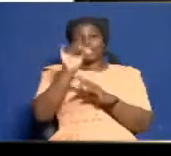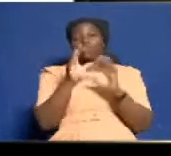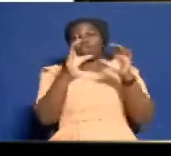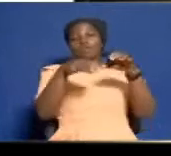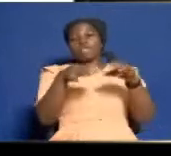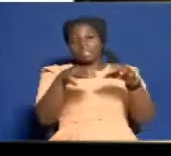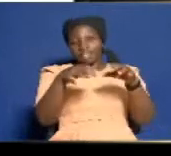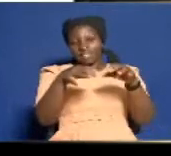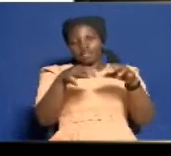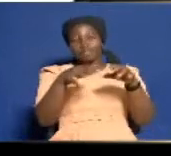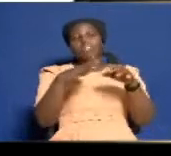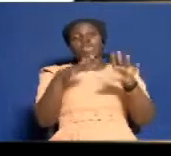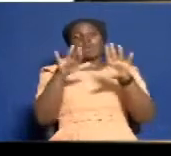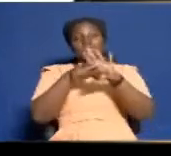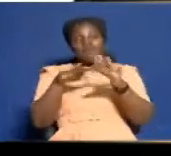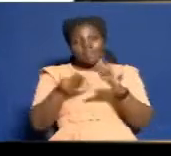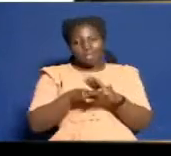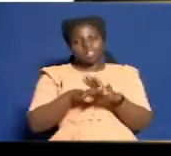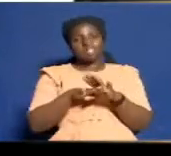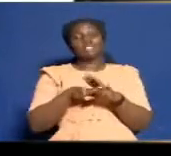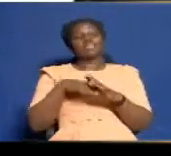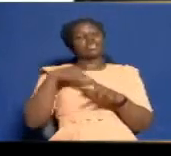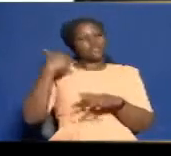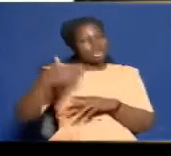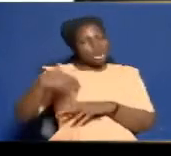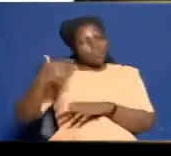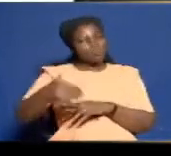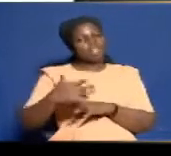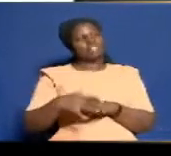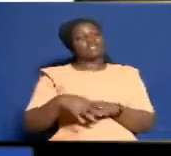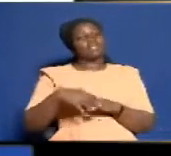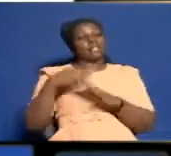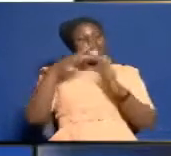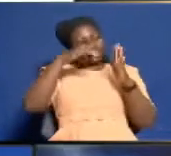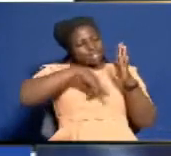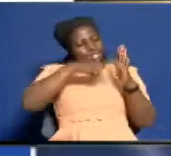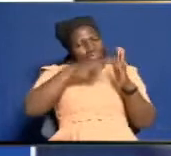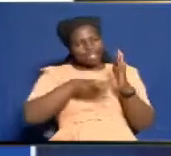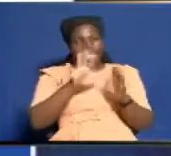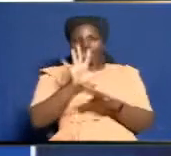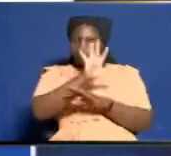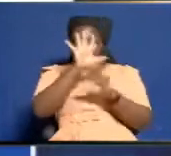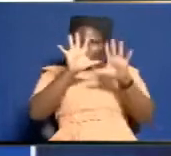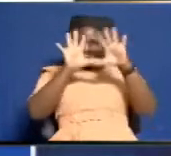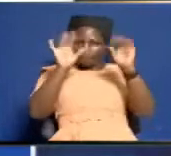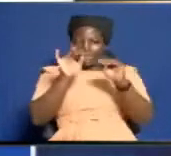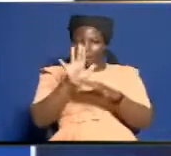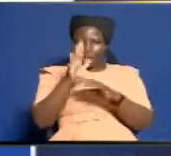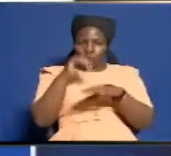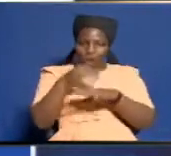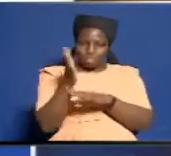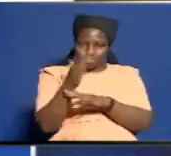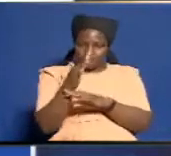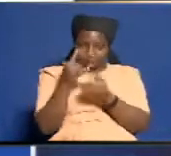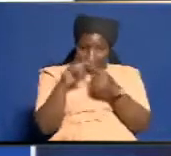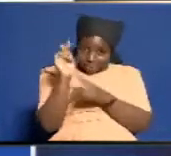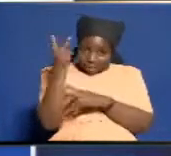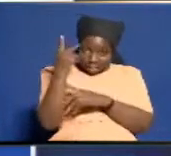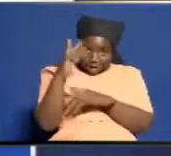the treaty. Other member states simultaneously presented their budgets on Thursday, while Kenya's budget was the highest